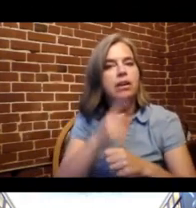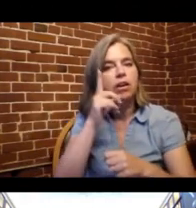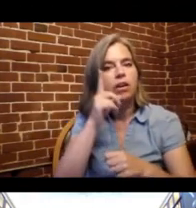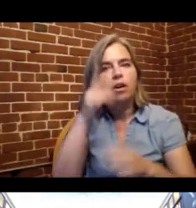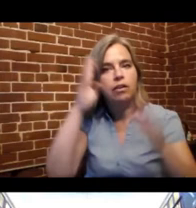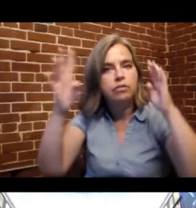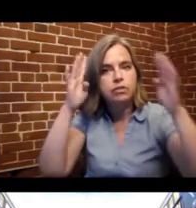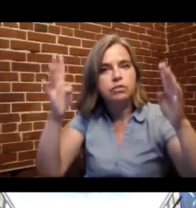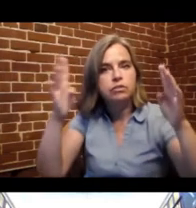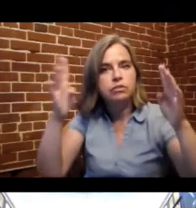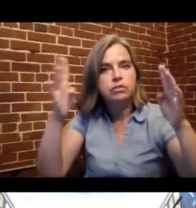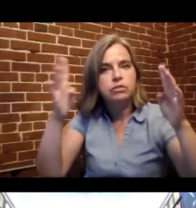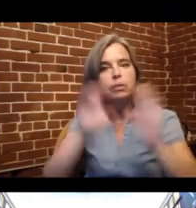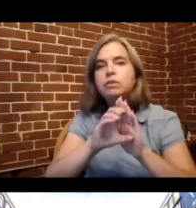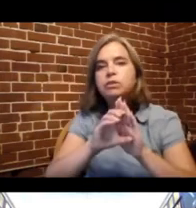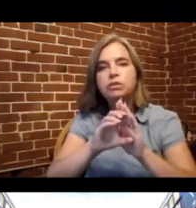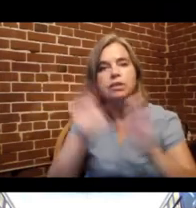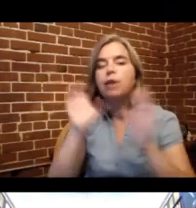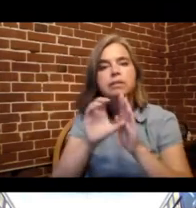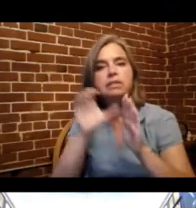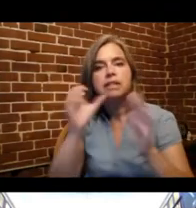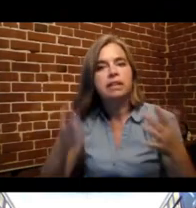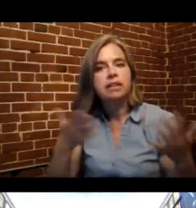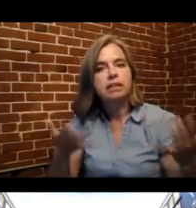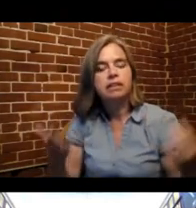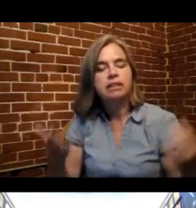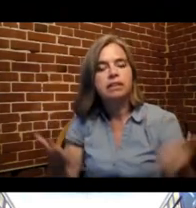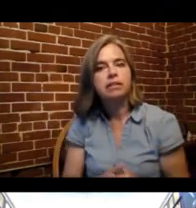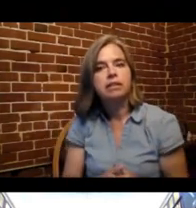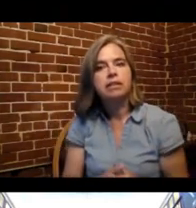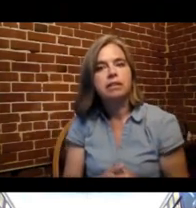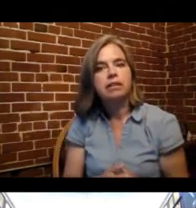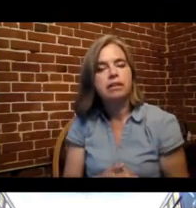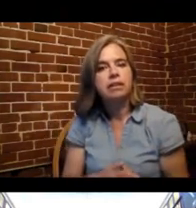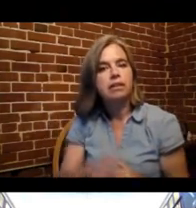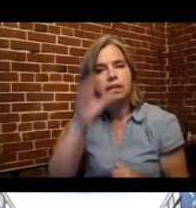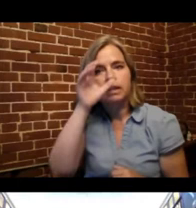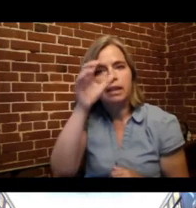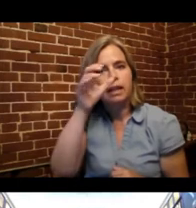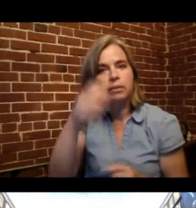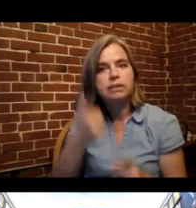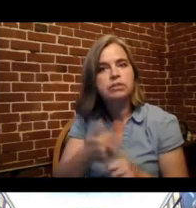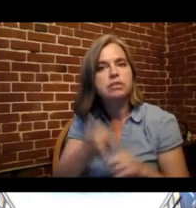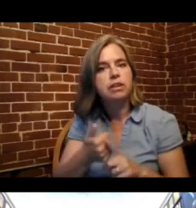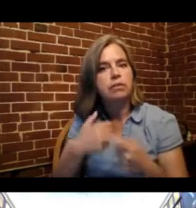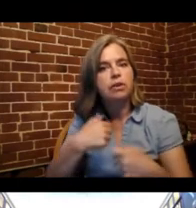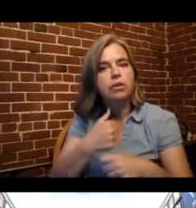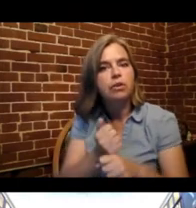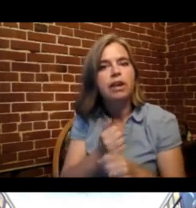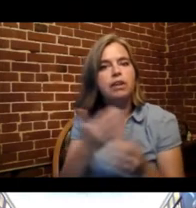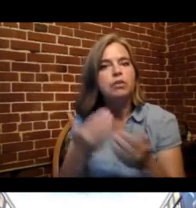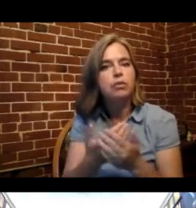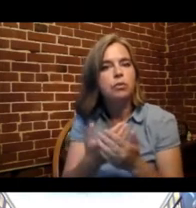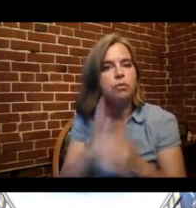doesn't exist. So in some ways, this animation is creating new forms that doesn't